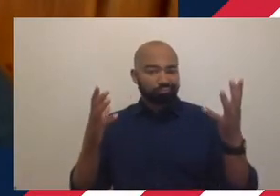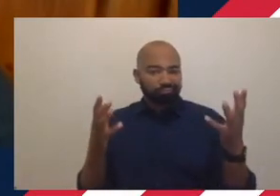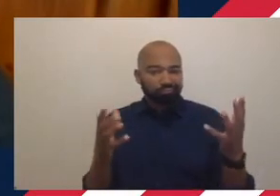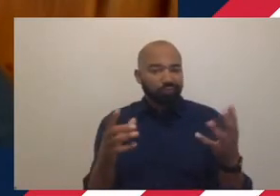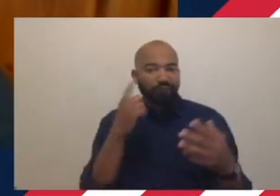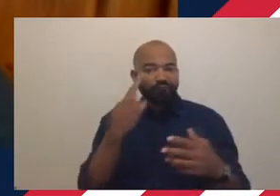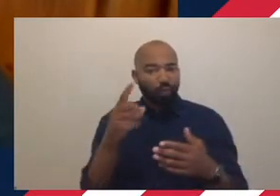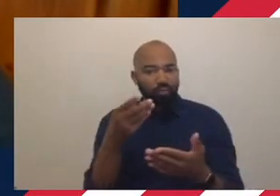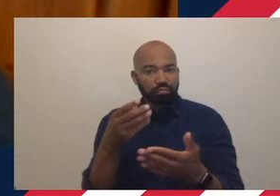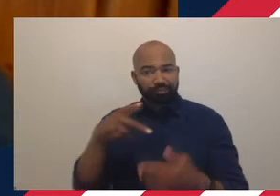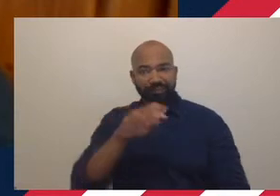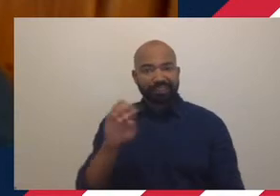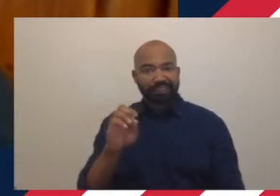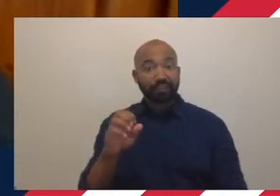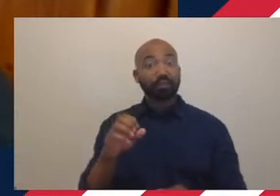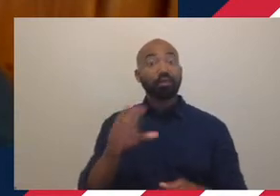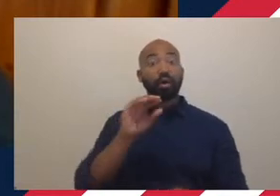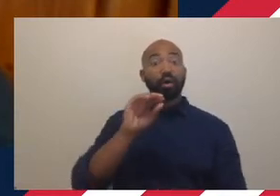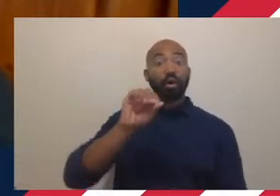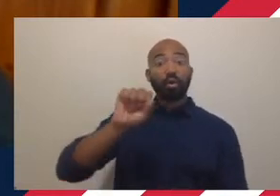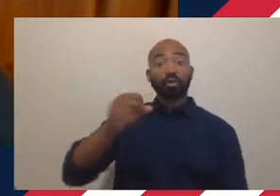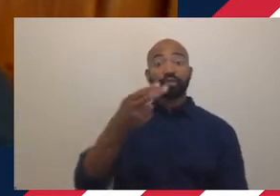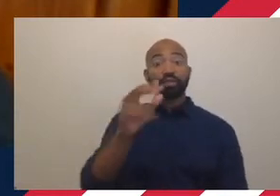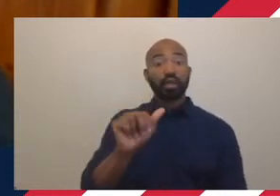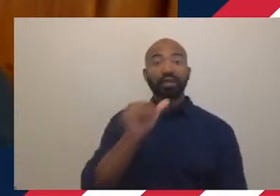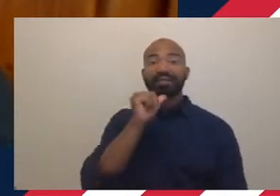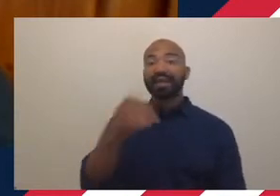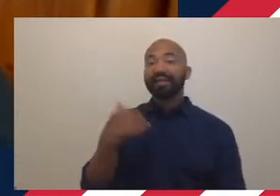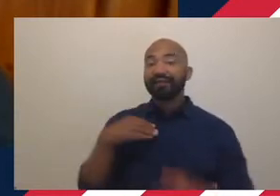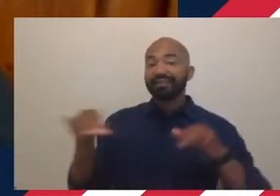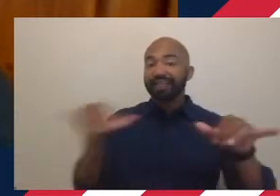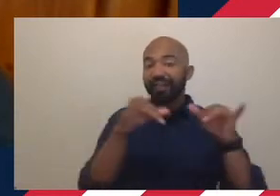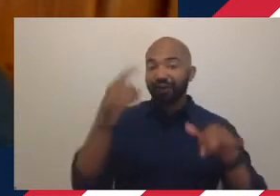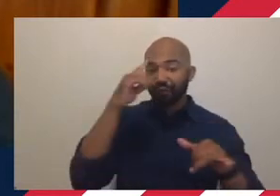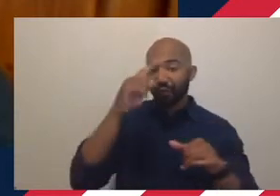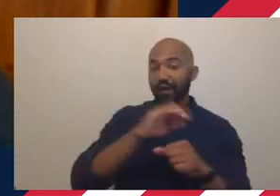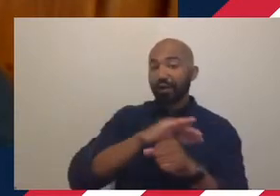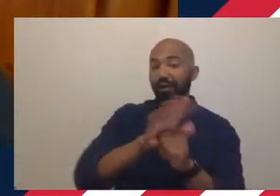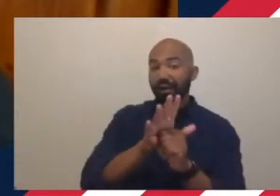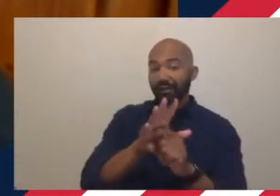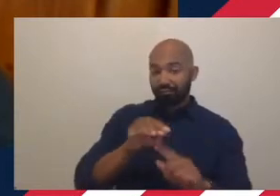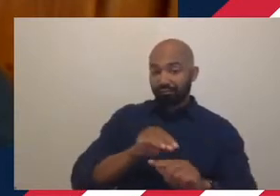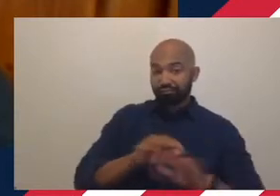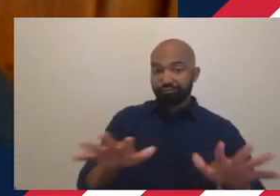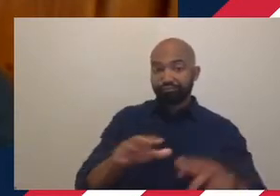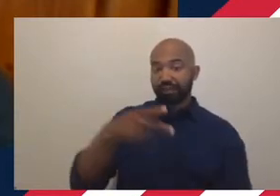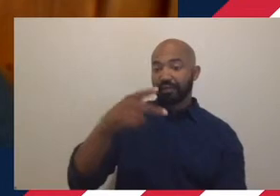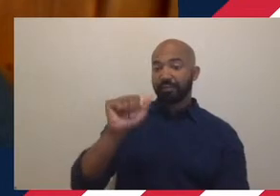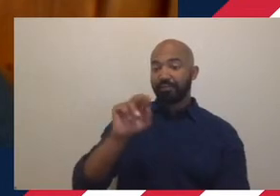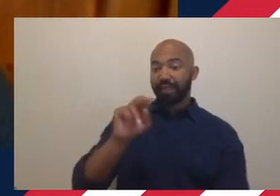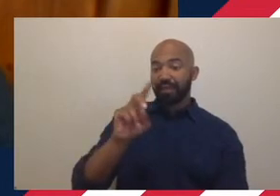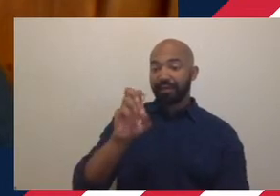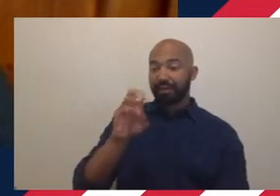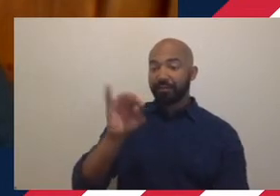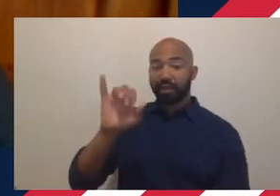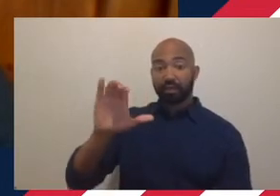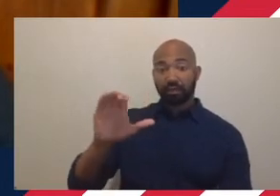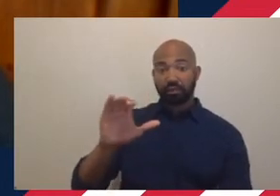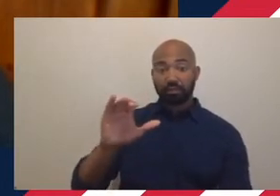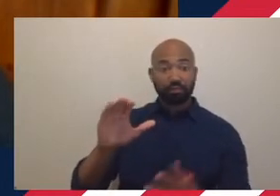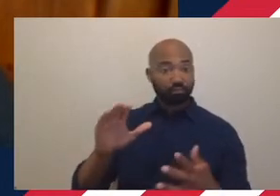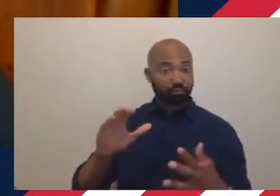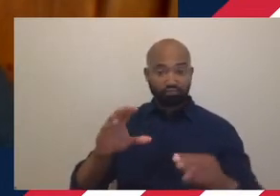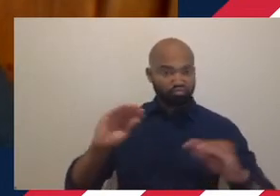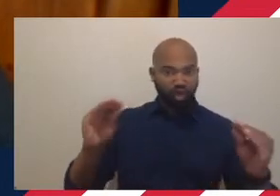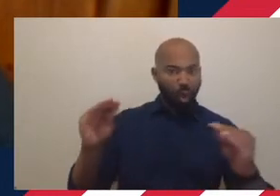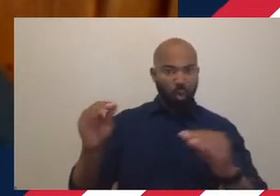pandemic standard, and they refuse to get involved in the enforcement of any standards that are out there right now. So I want to thank